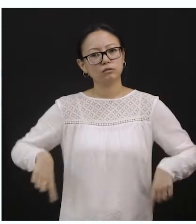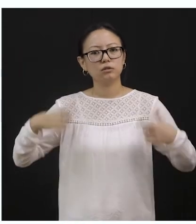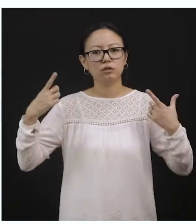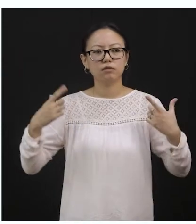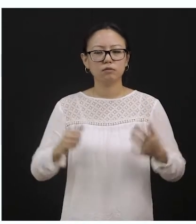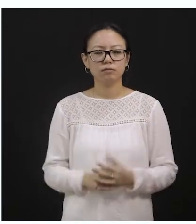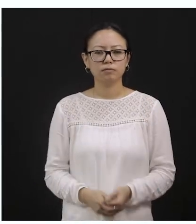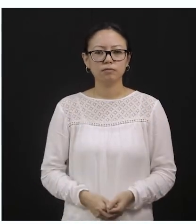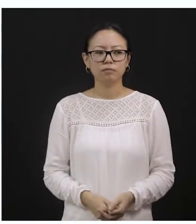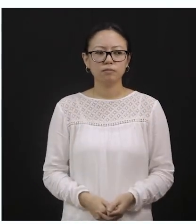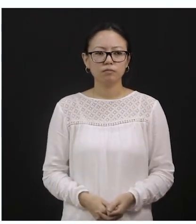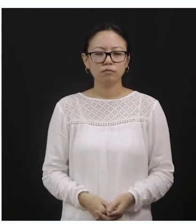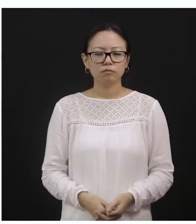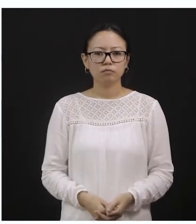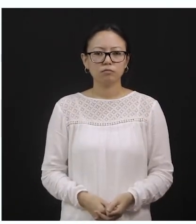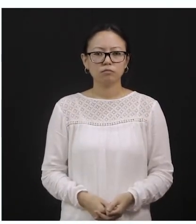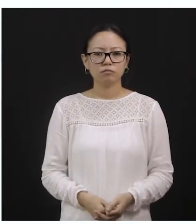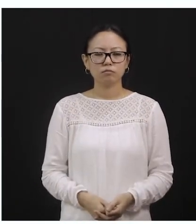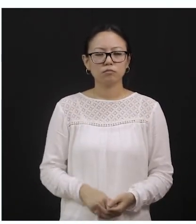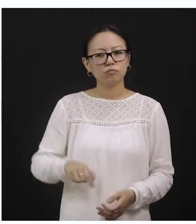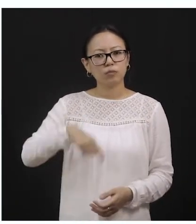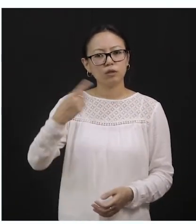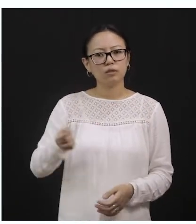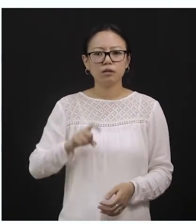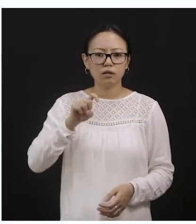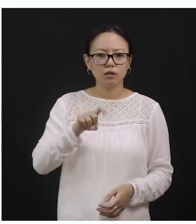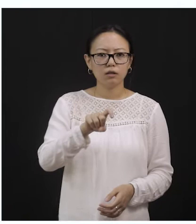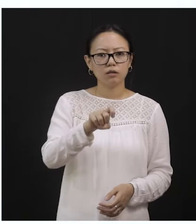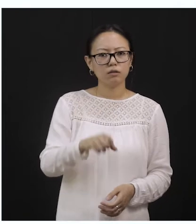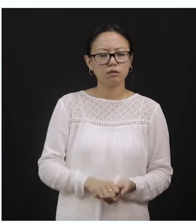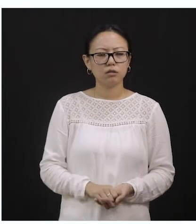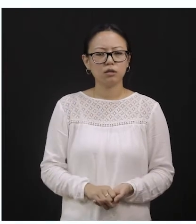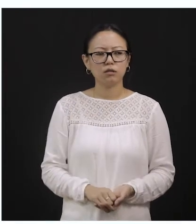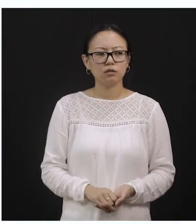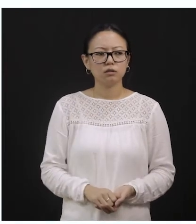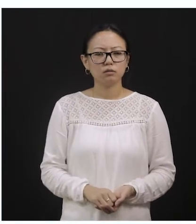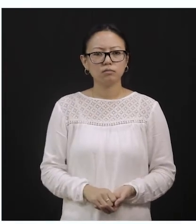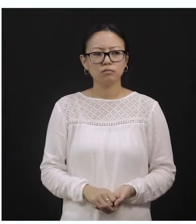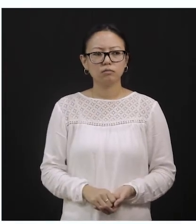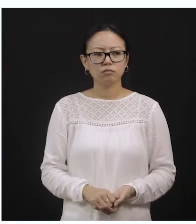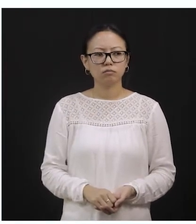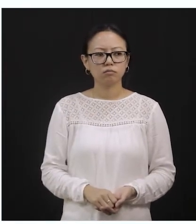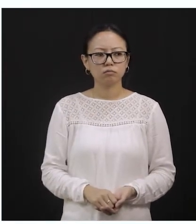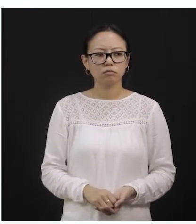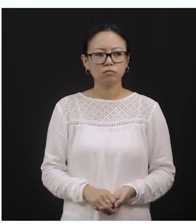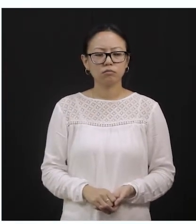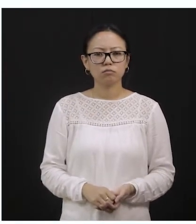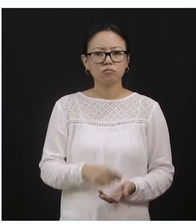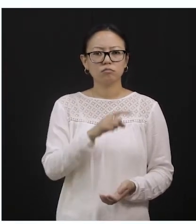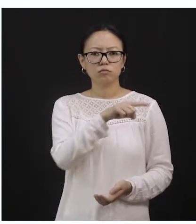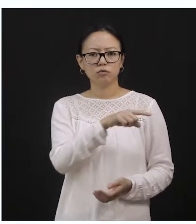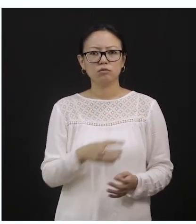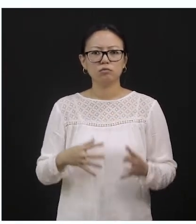butterfly, right? Okay, now the next insect that I would like to introduce to you all is about